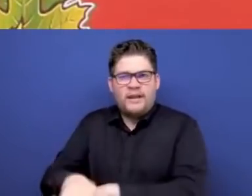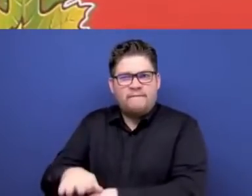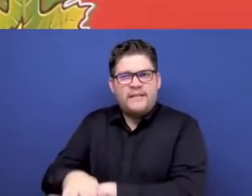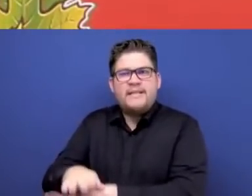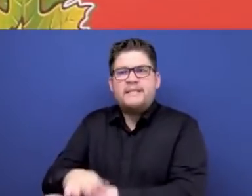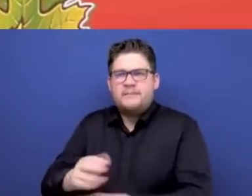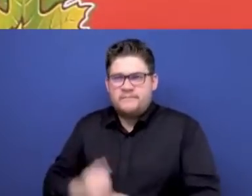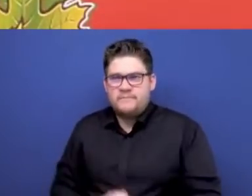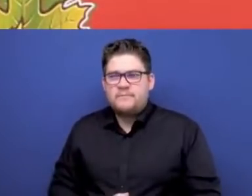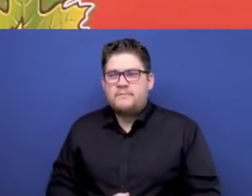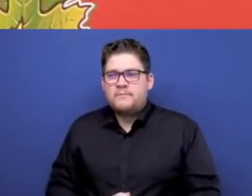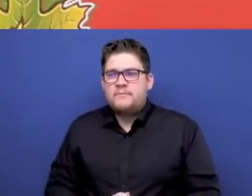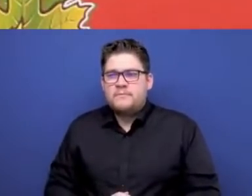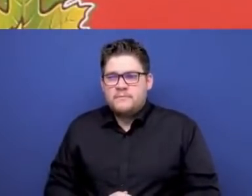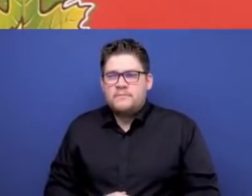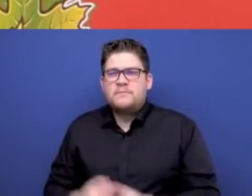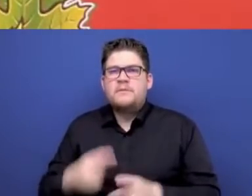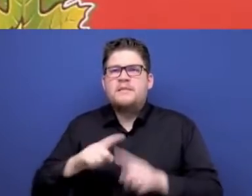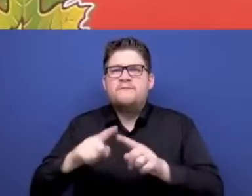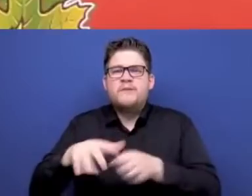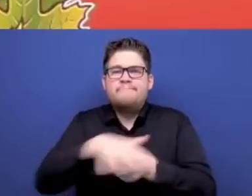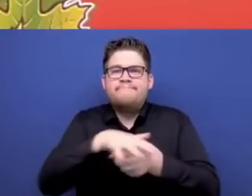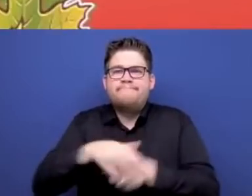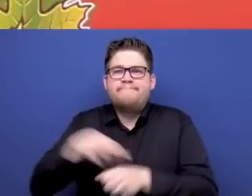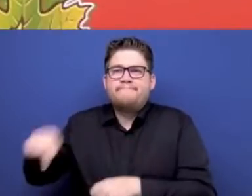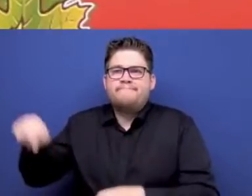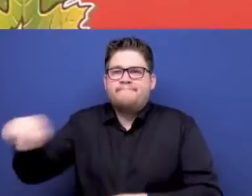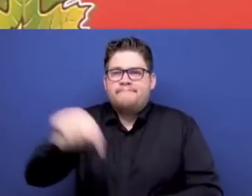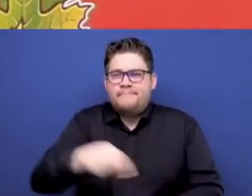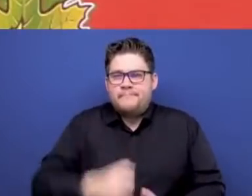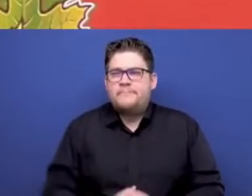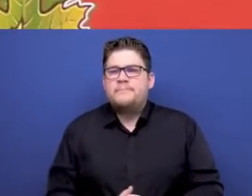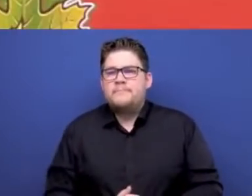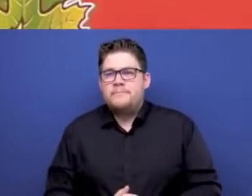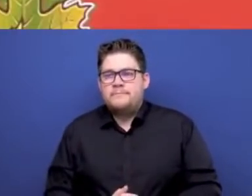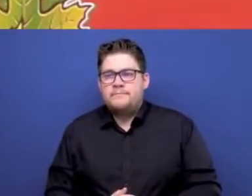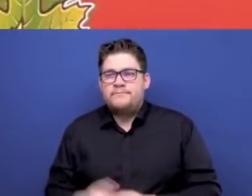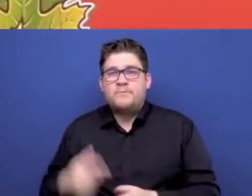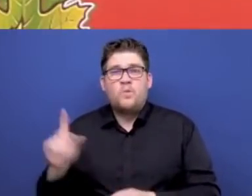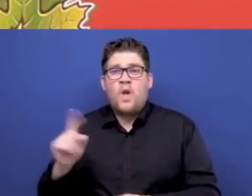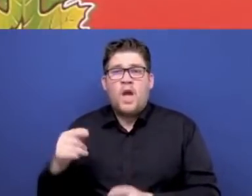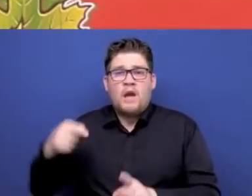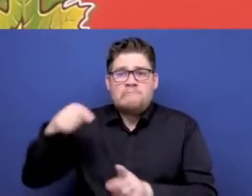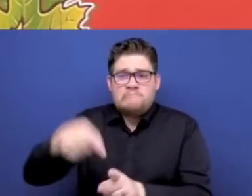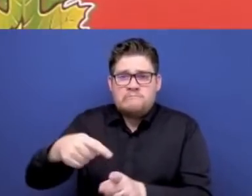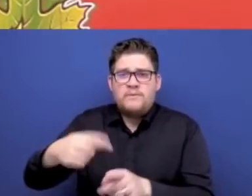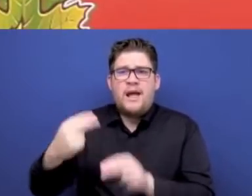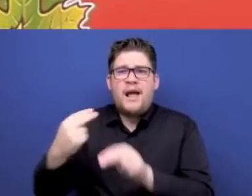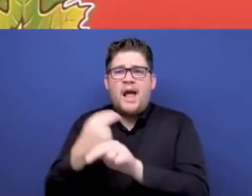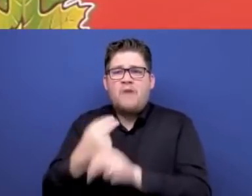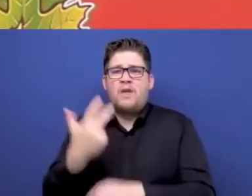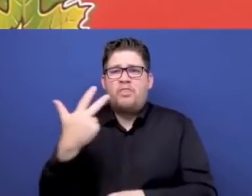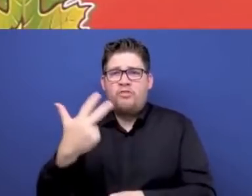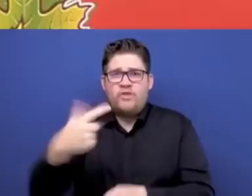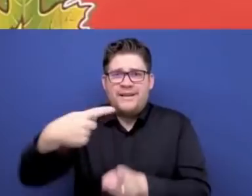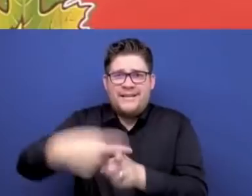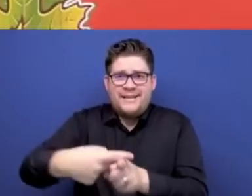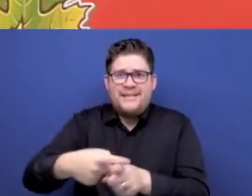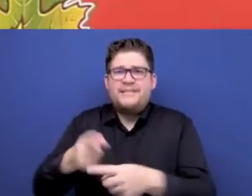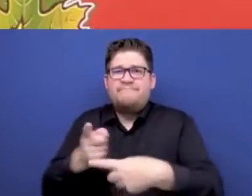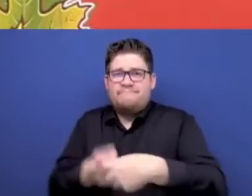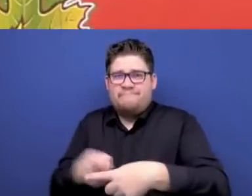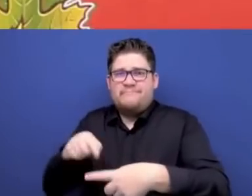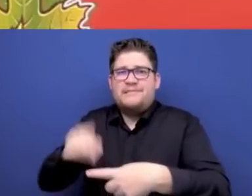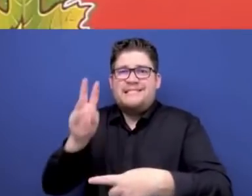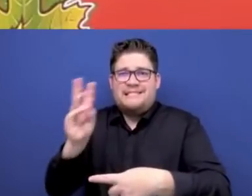one, 5 o'clock near the intersection of Highway 3 and 6 again in Salmo. So if you have information, we're asking you do contact the